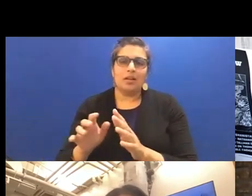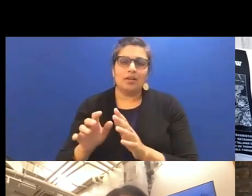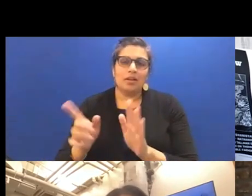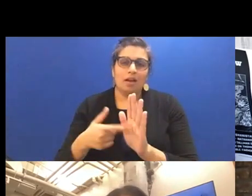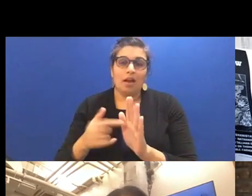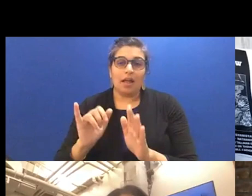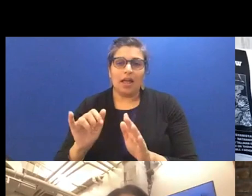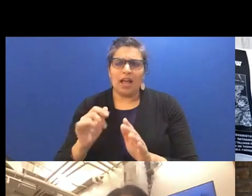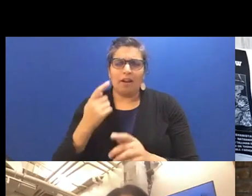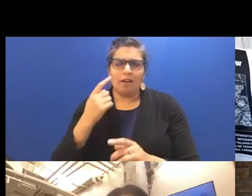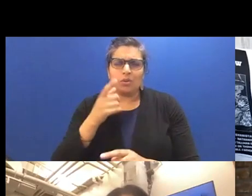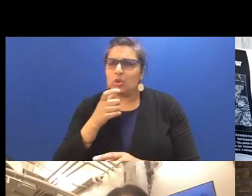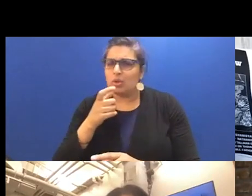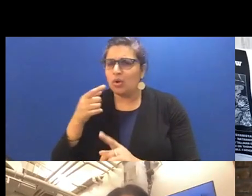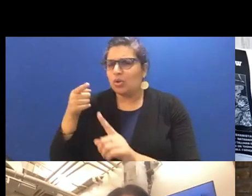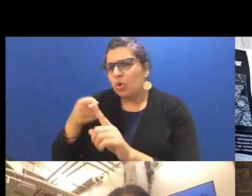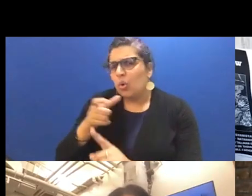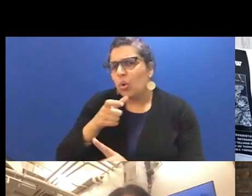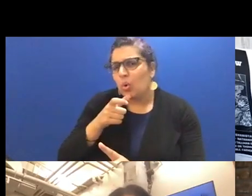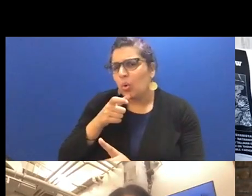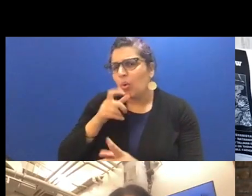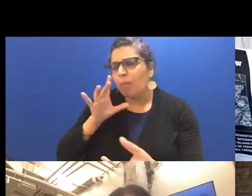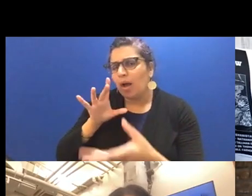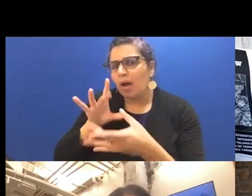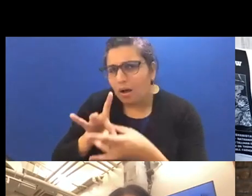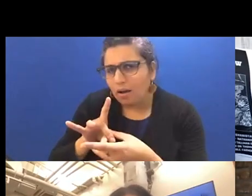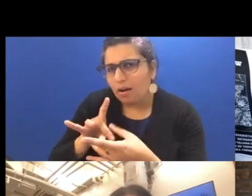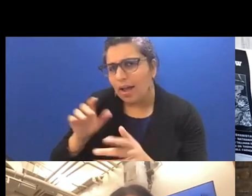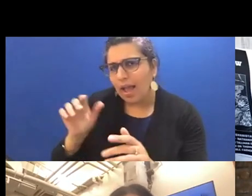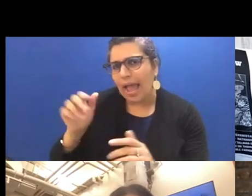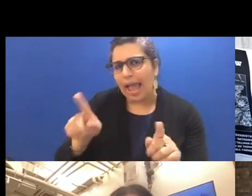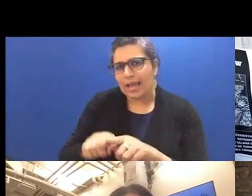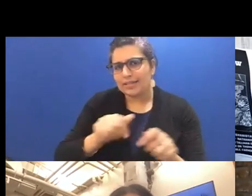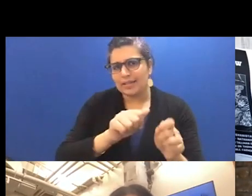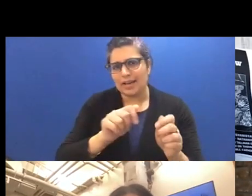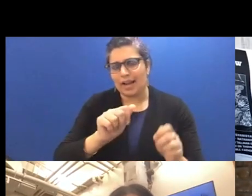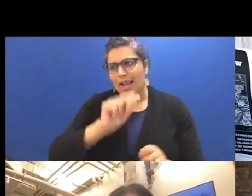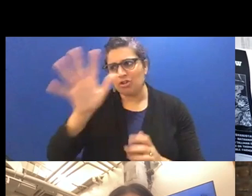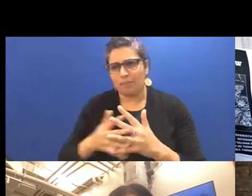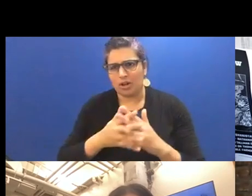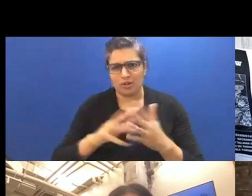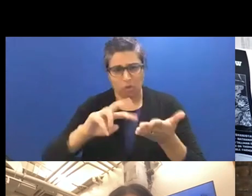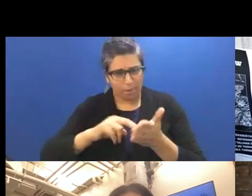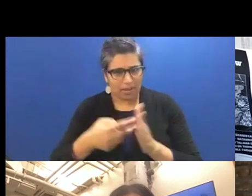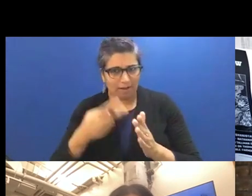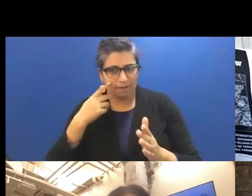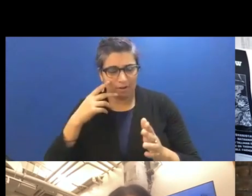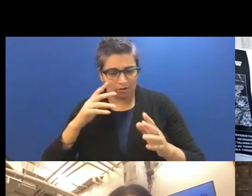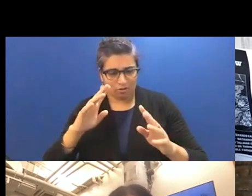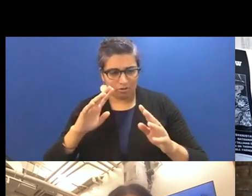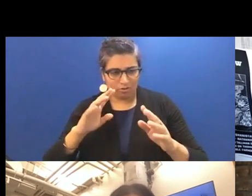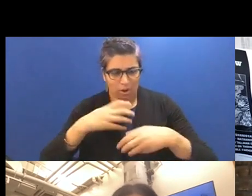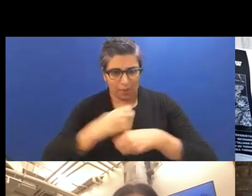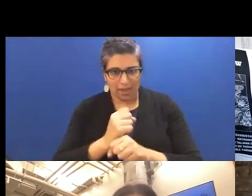it's like to whom, right? Like, who are you legible to as an Asian American, and what comes with that? So what does it mean to create a home with